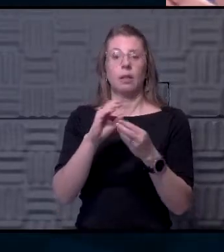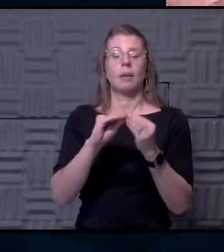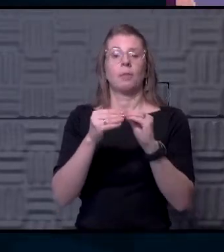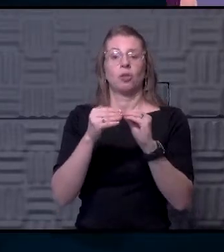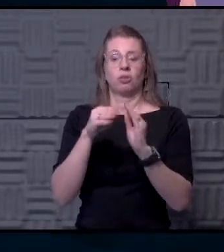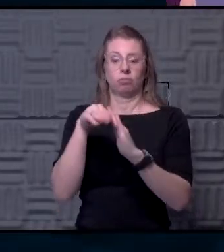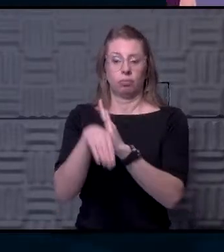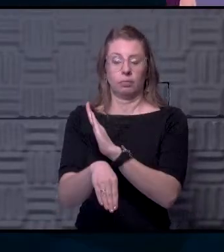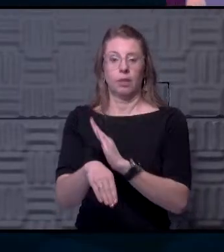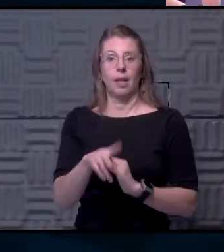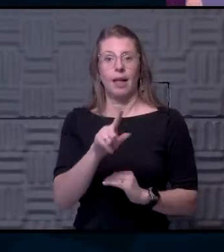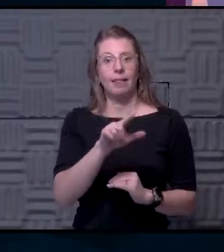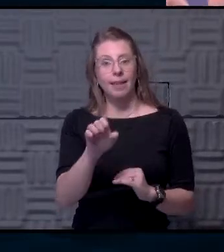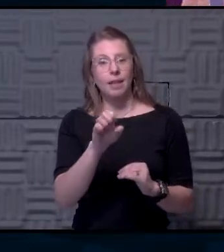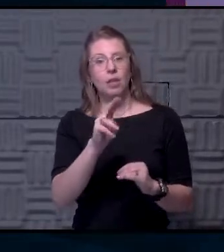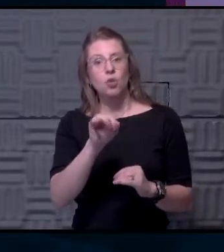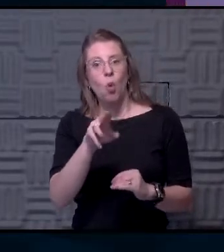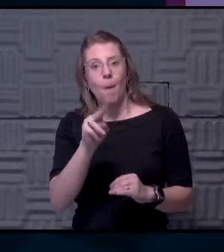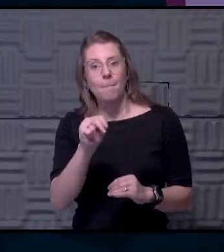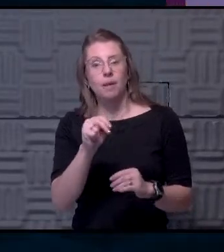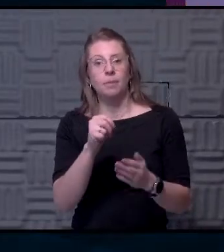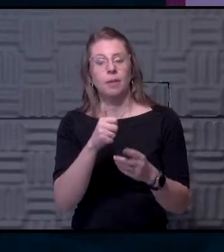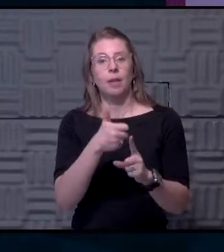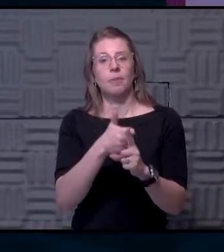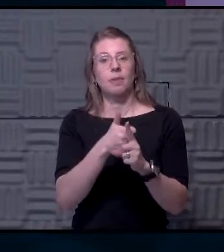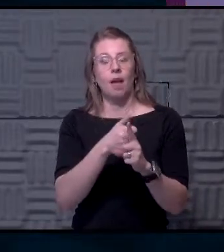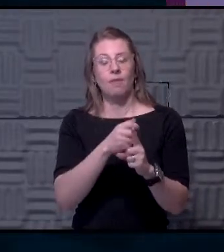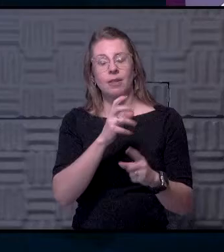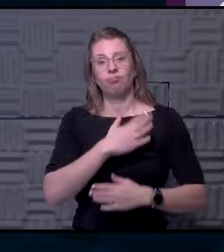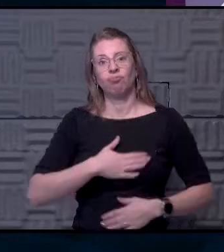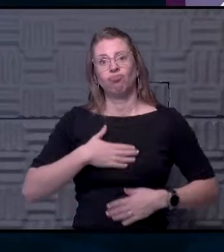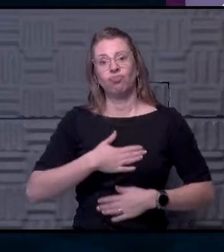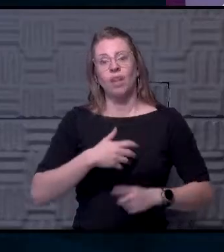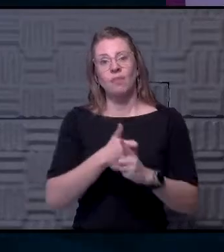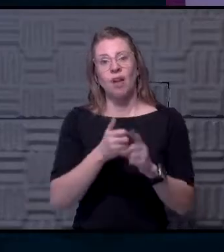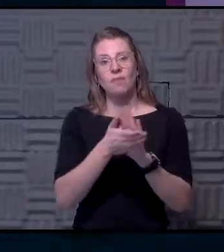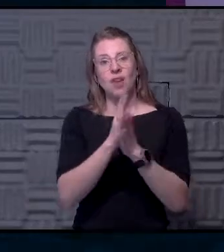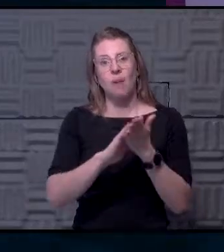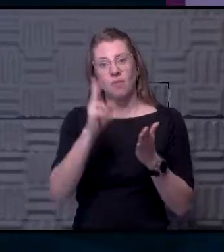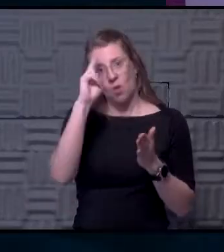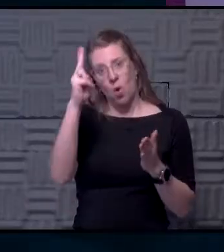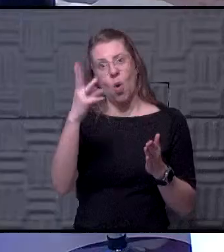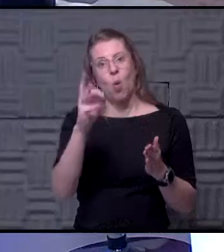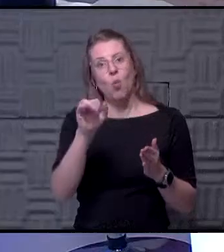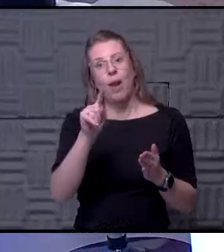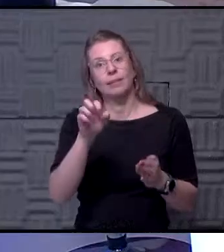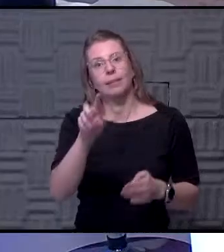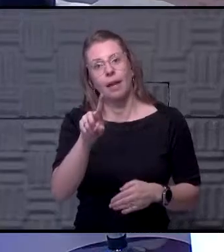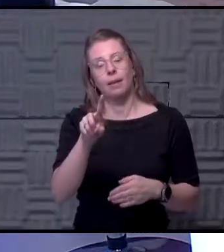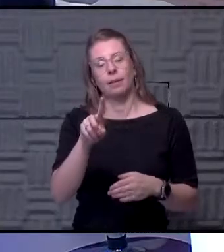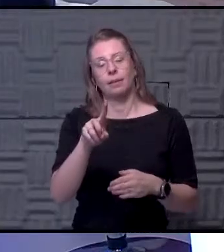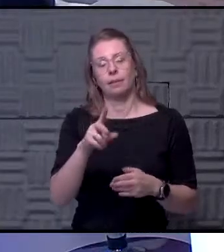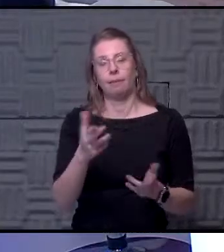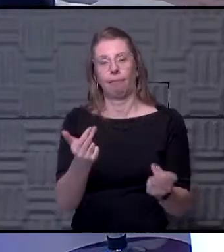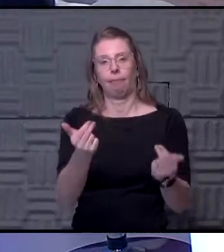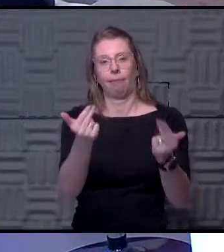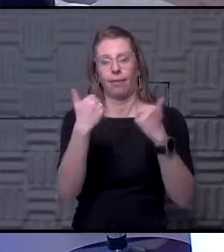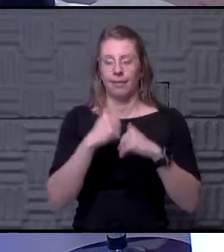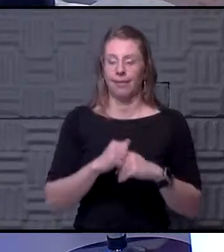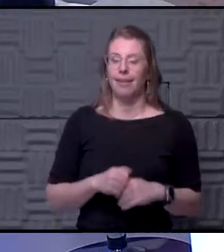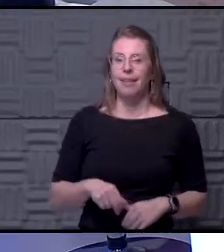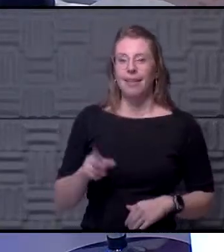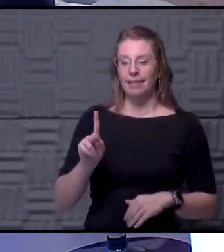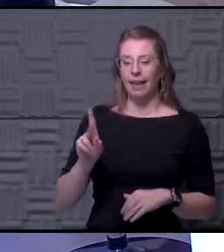so much. When he gets to talk about it, it's like he gets wasted. All right. Lori wants to know,